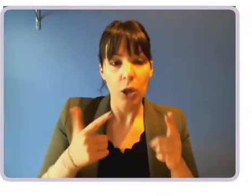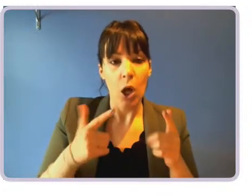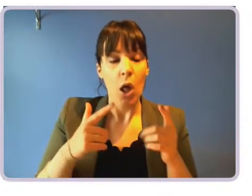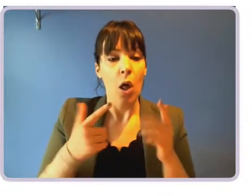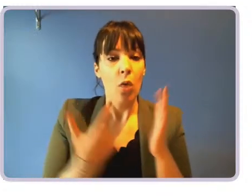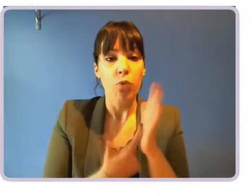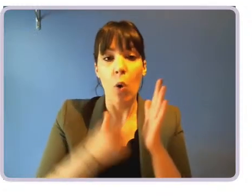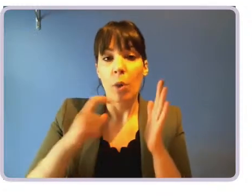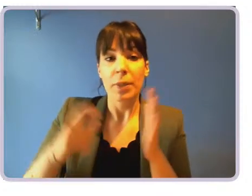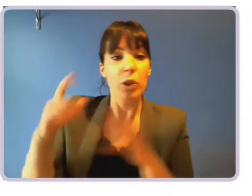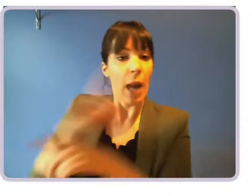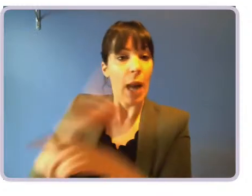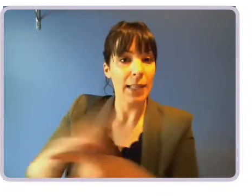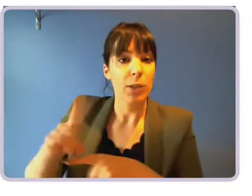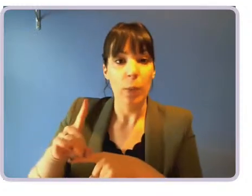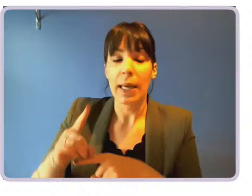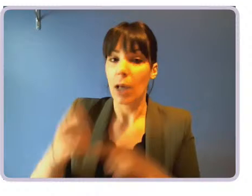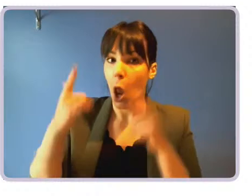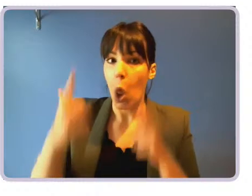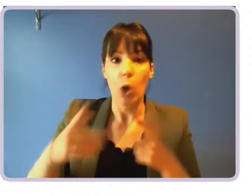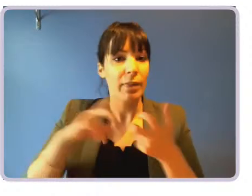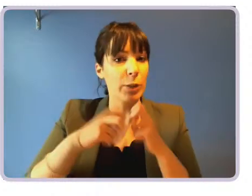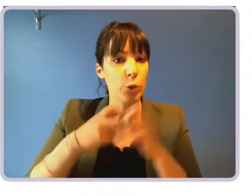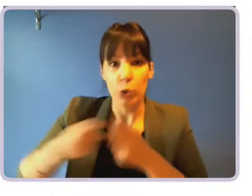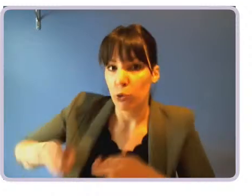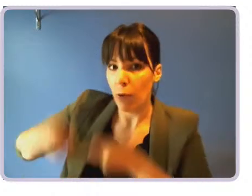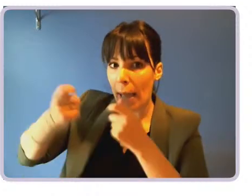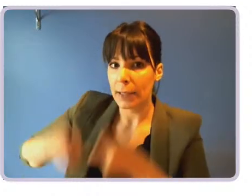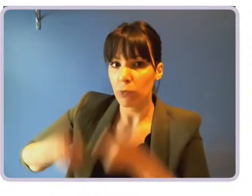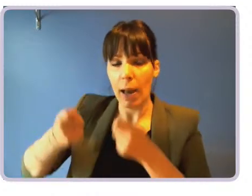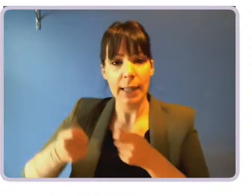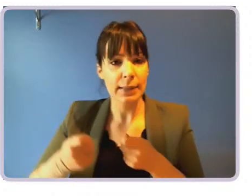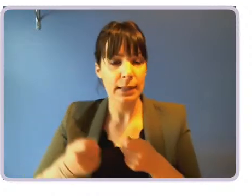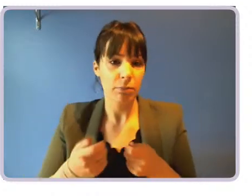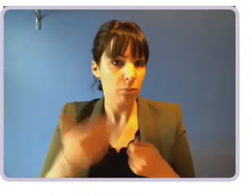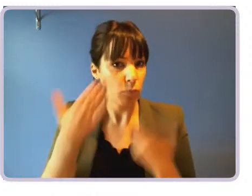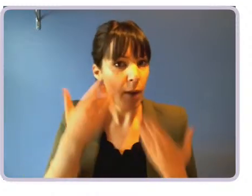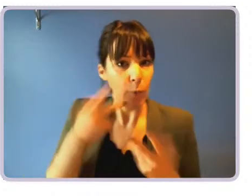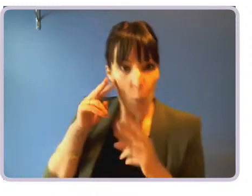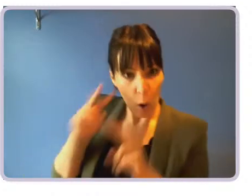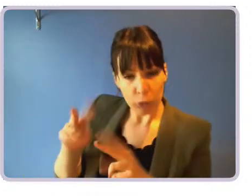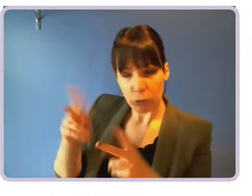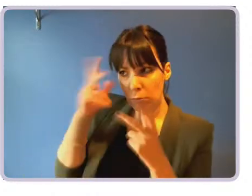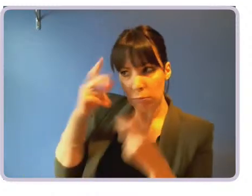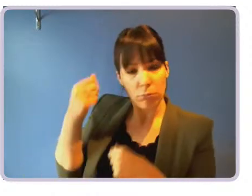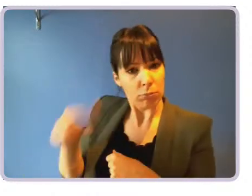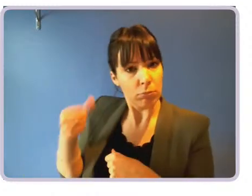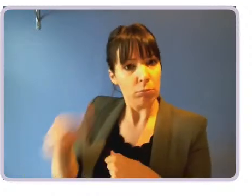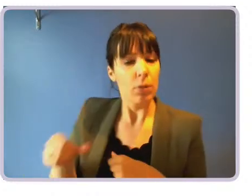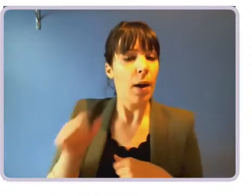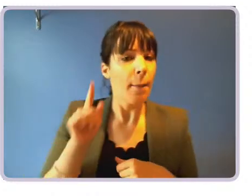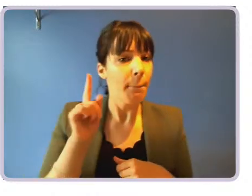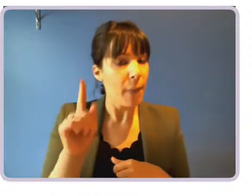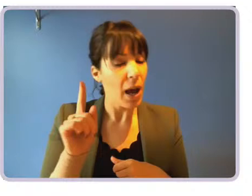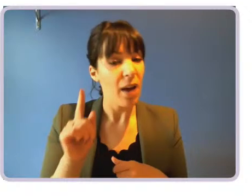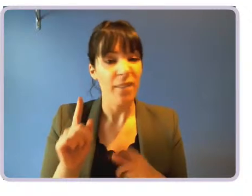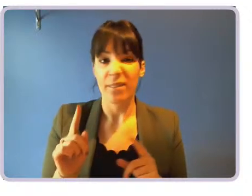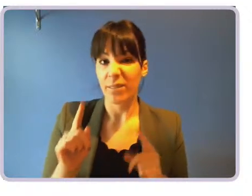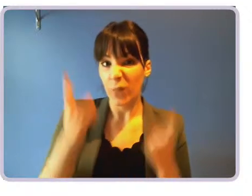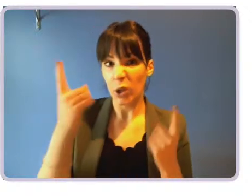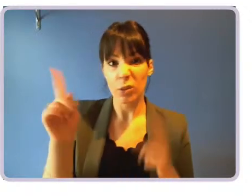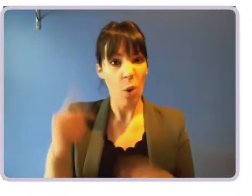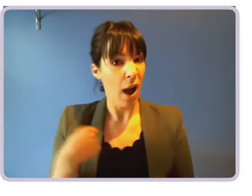you who heard a lot of that. But the first thing that comes to mind is that many people